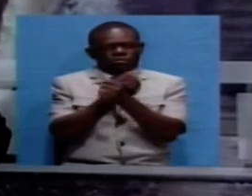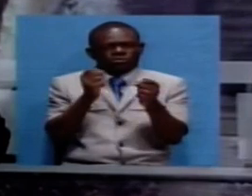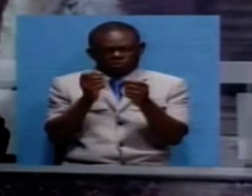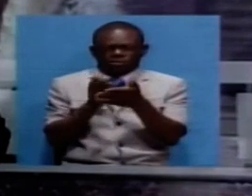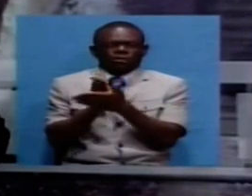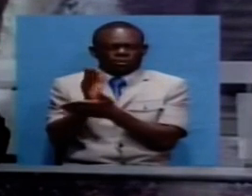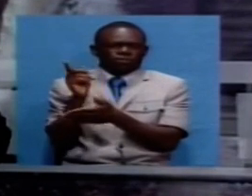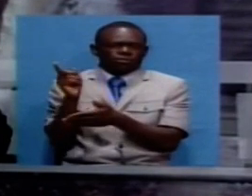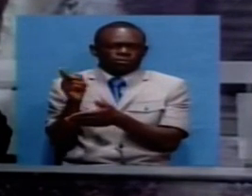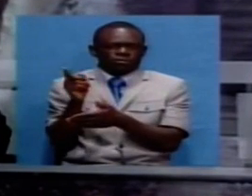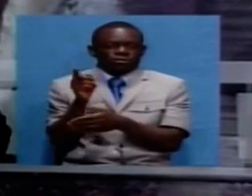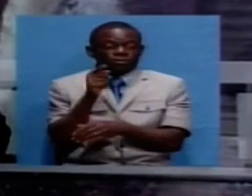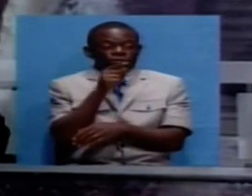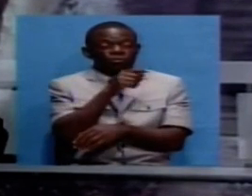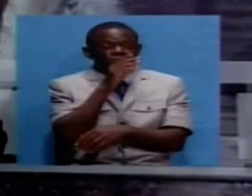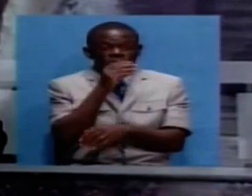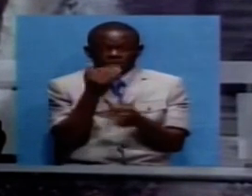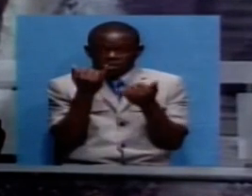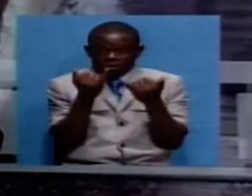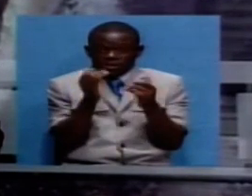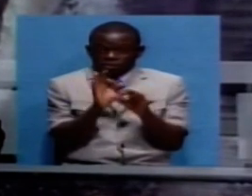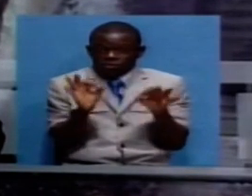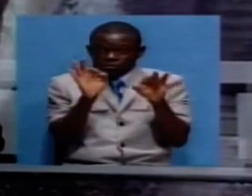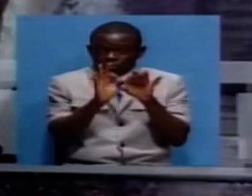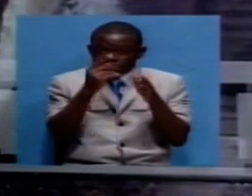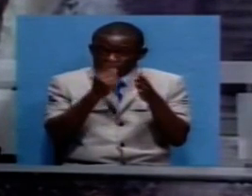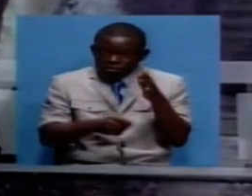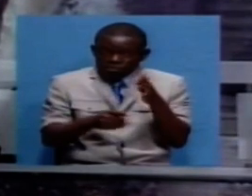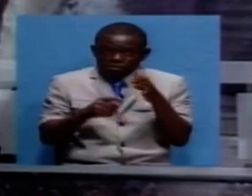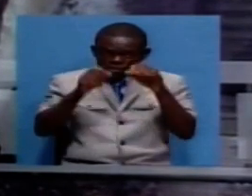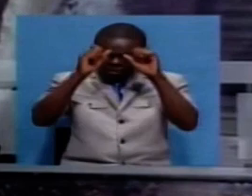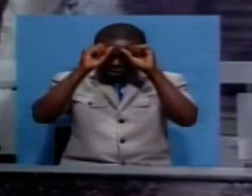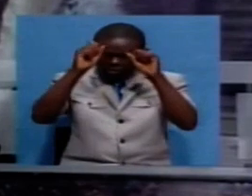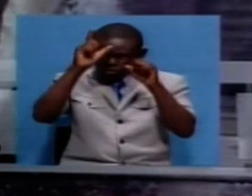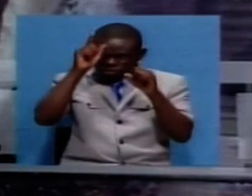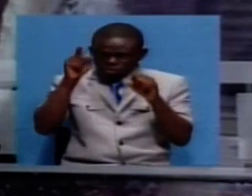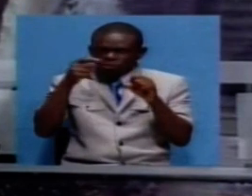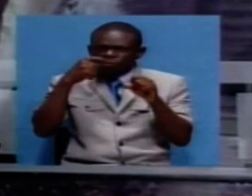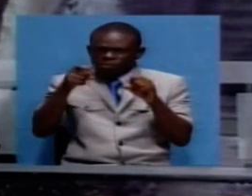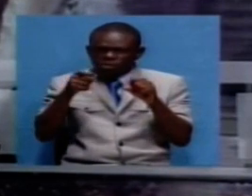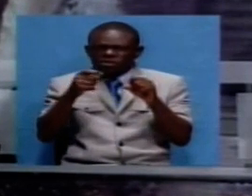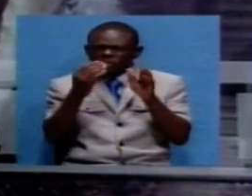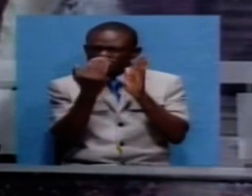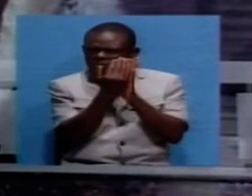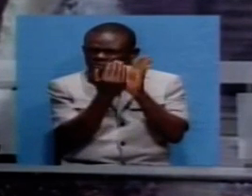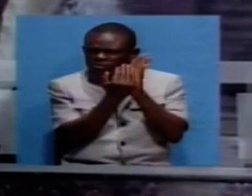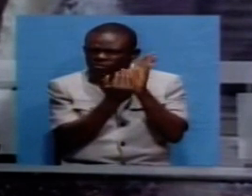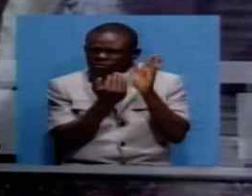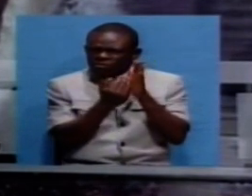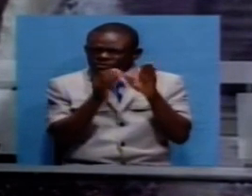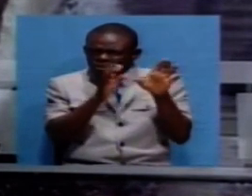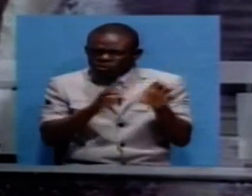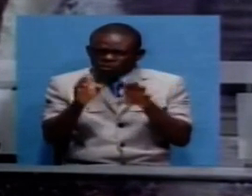is important now is for the president to publicize regulations that he is going to put in place to prevent the situation